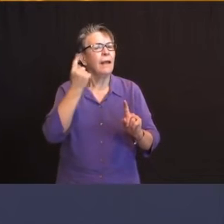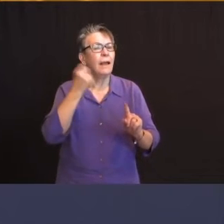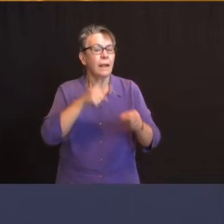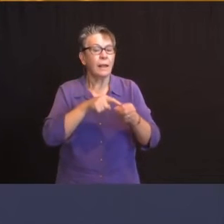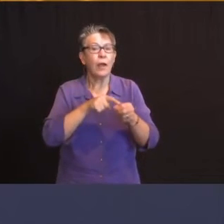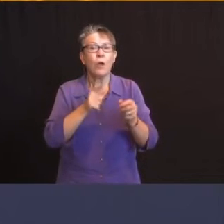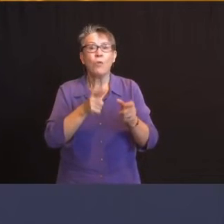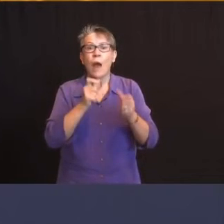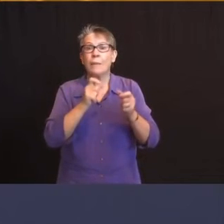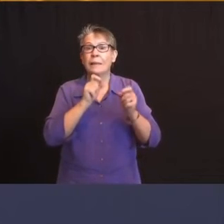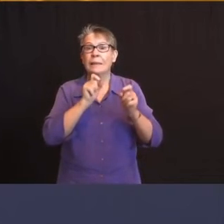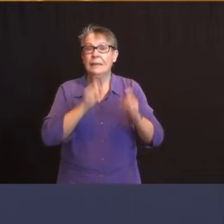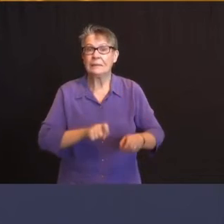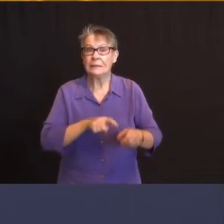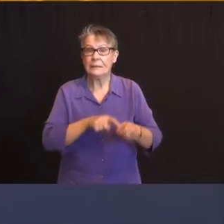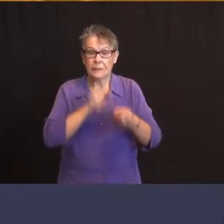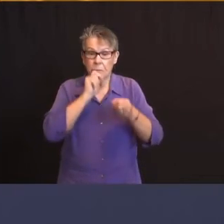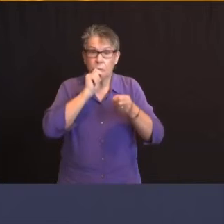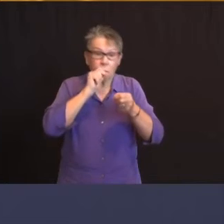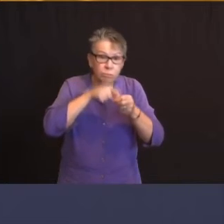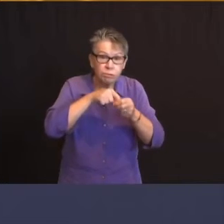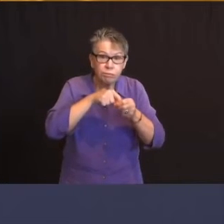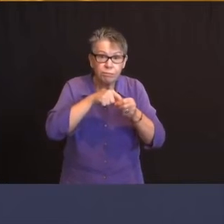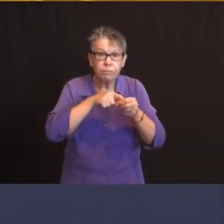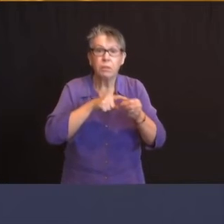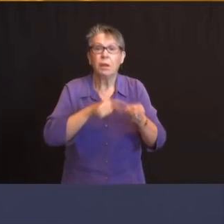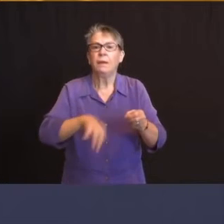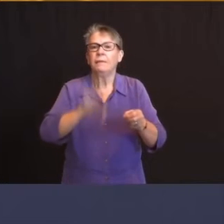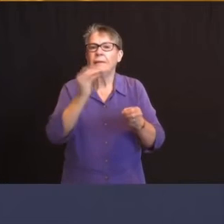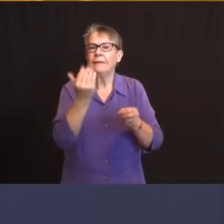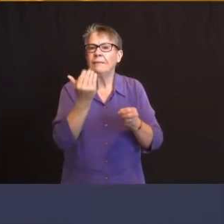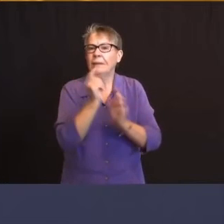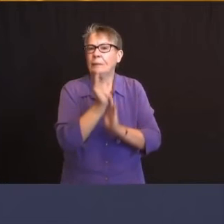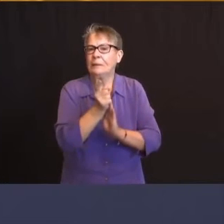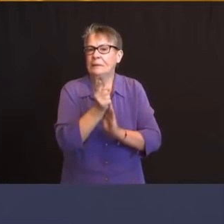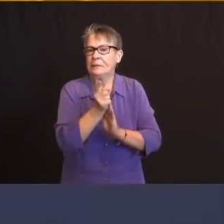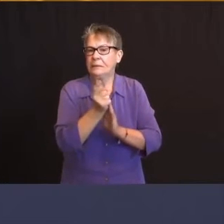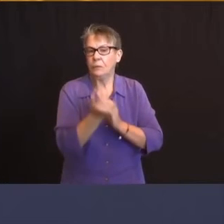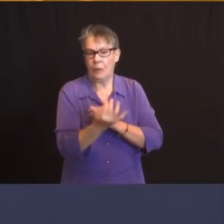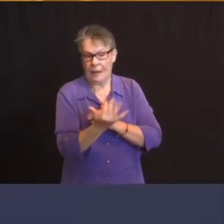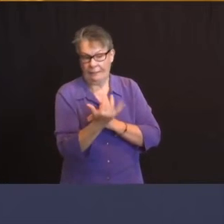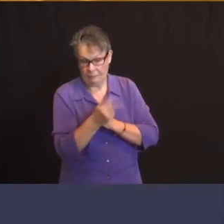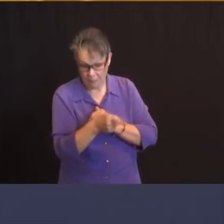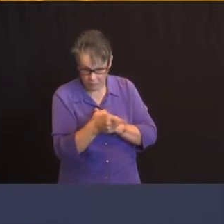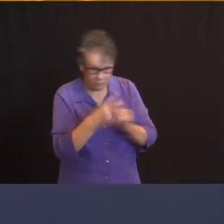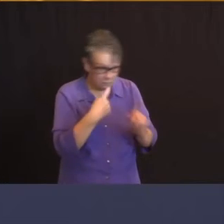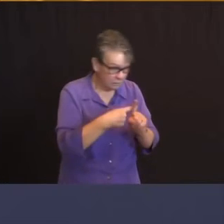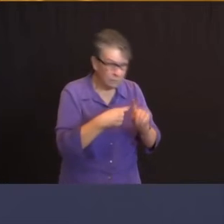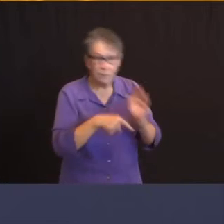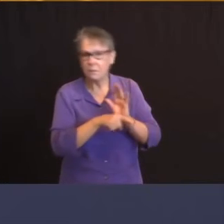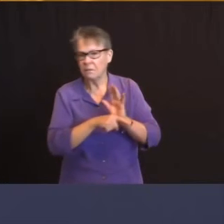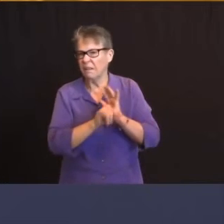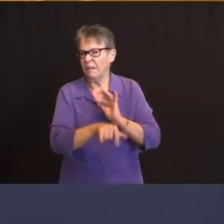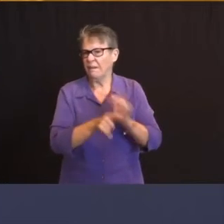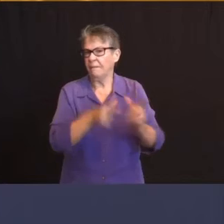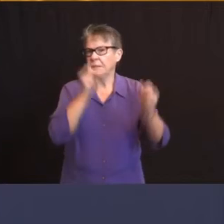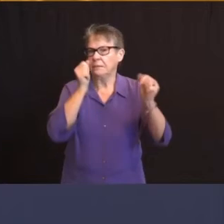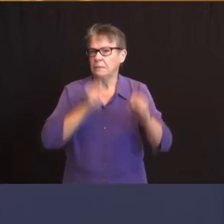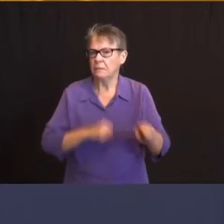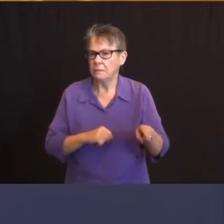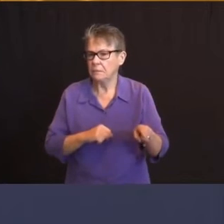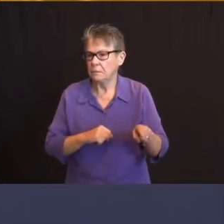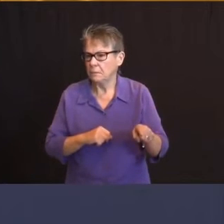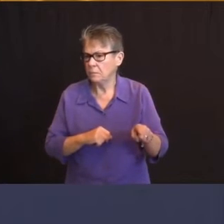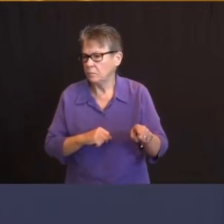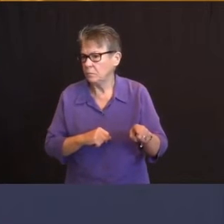per the questions earlier, the vaccines are coming here, and they're going to be first and foremost healthcare workers in long-term